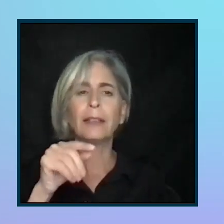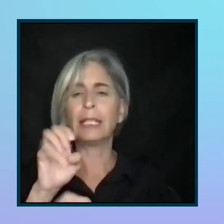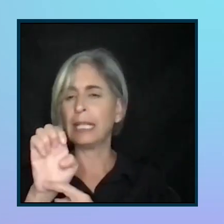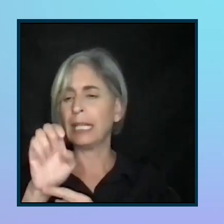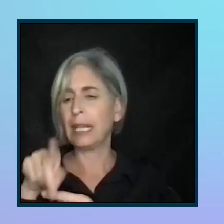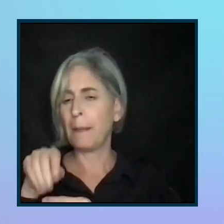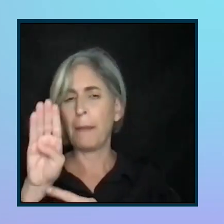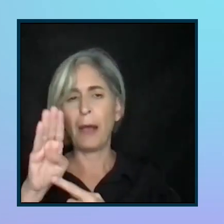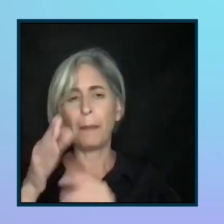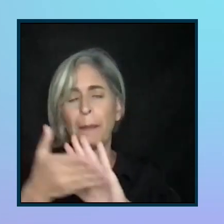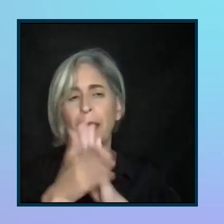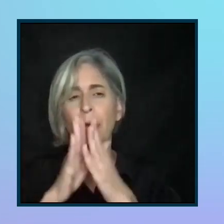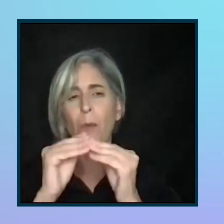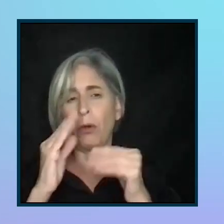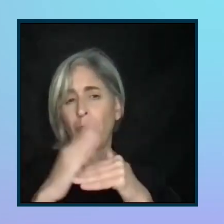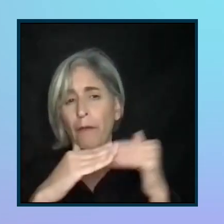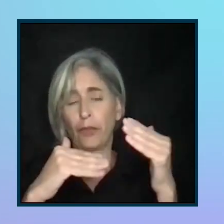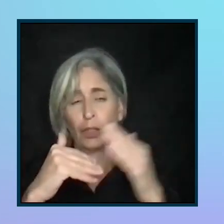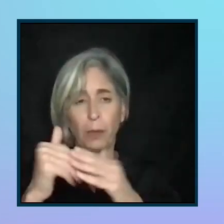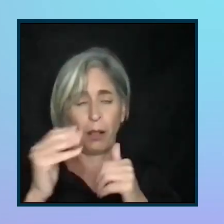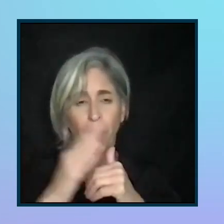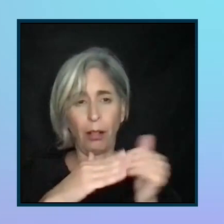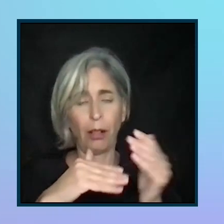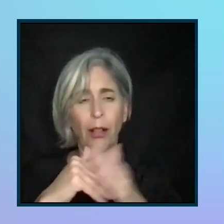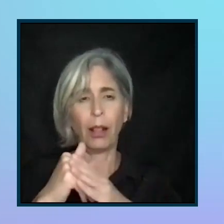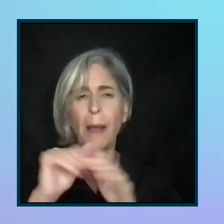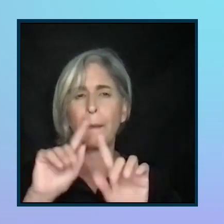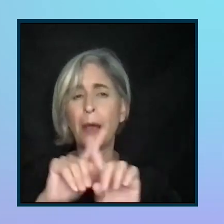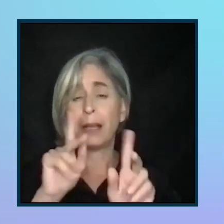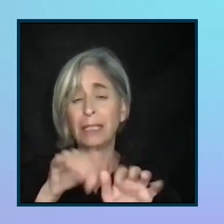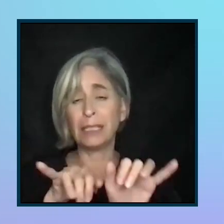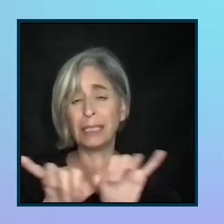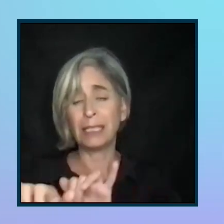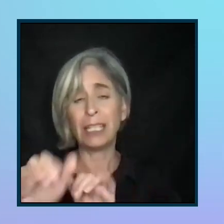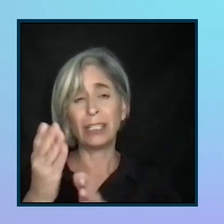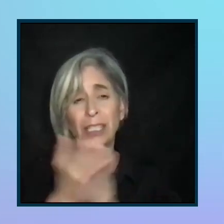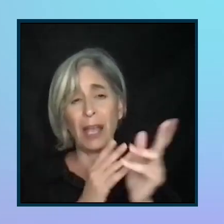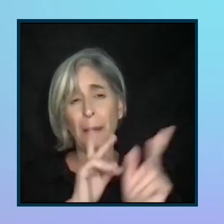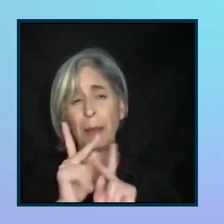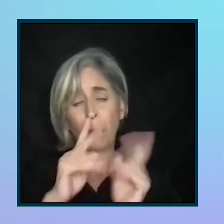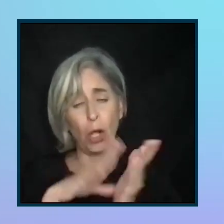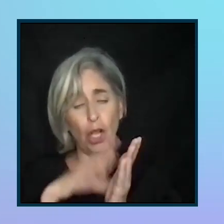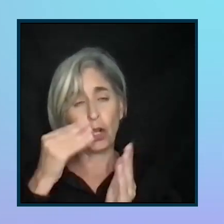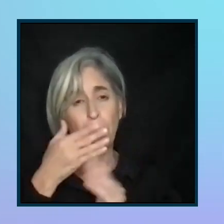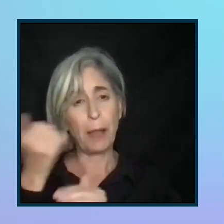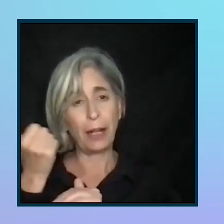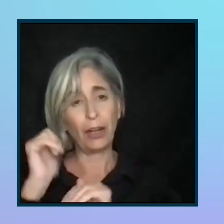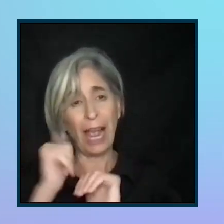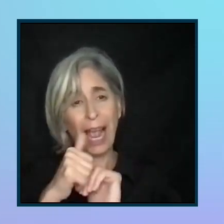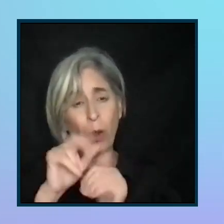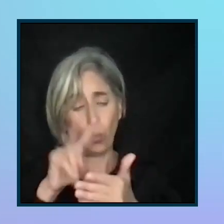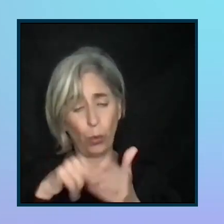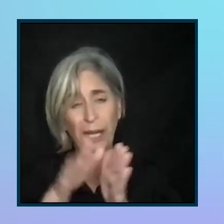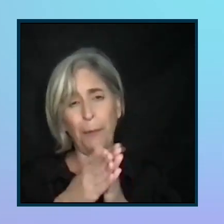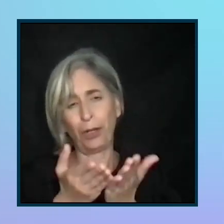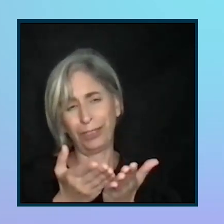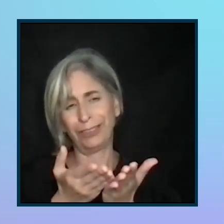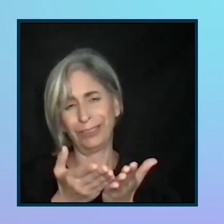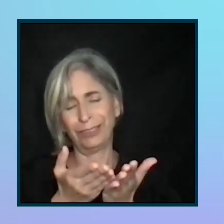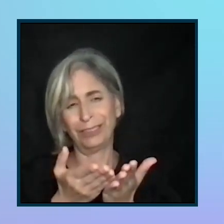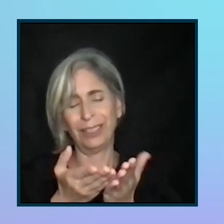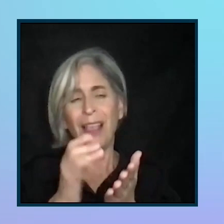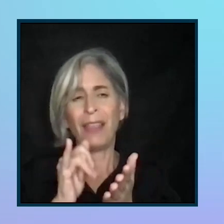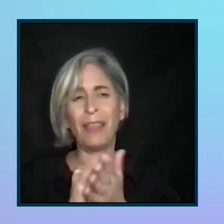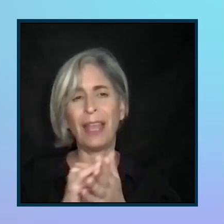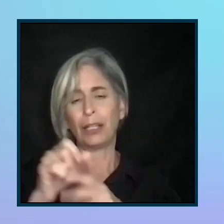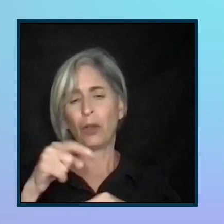and comfortable with that. But there are still going to be folks that learn well by reading books. Right. And that's going to